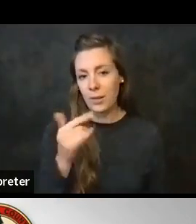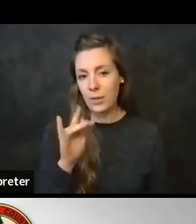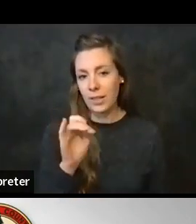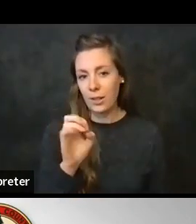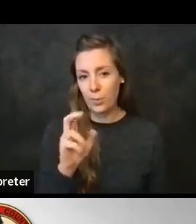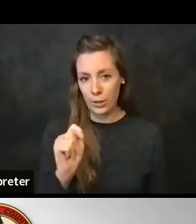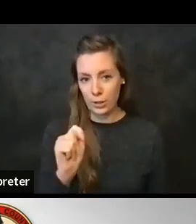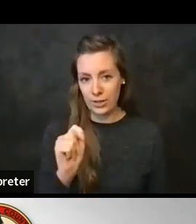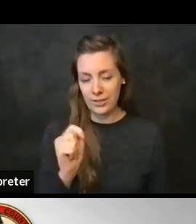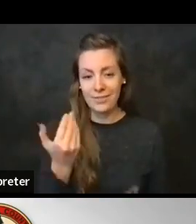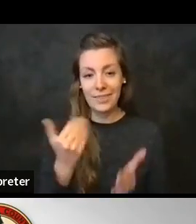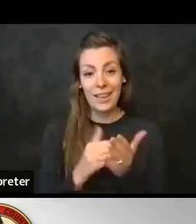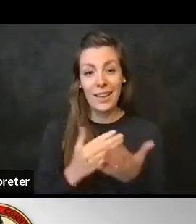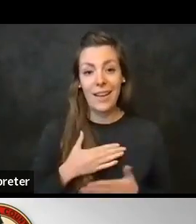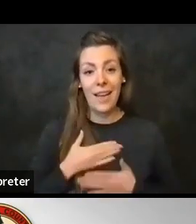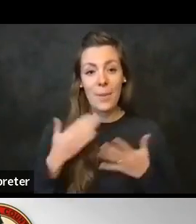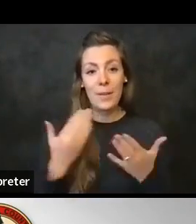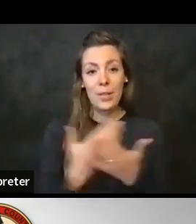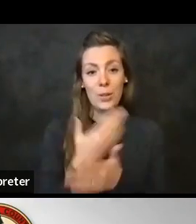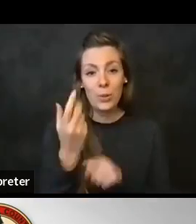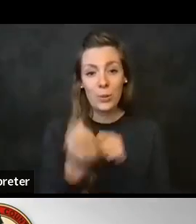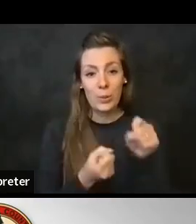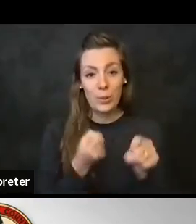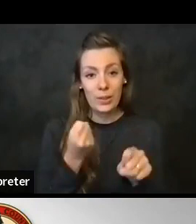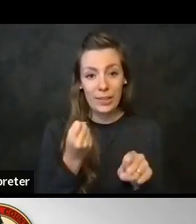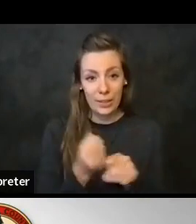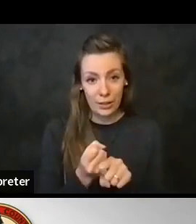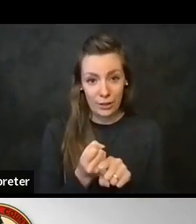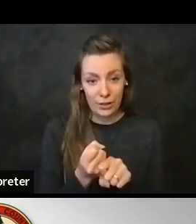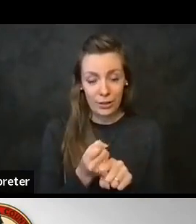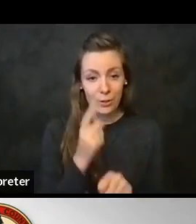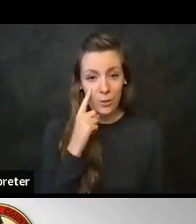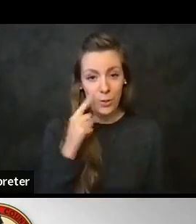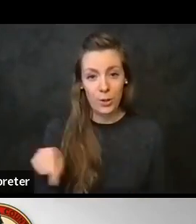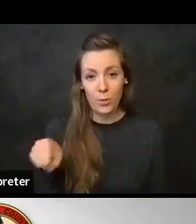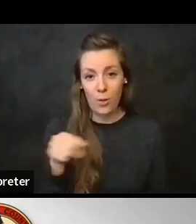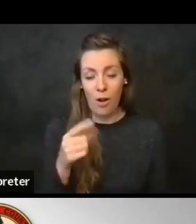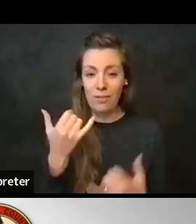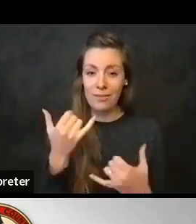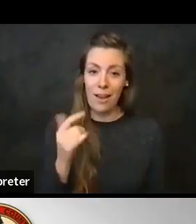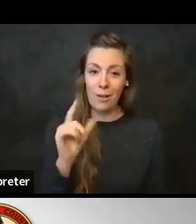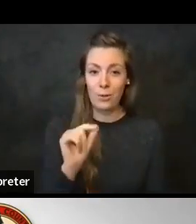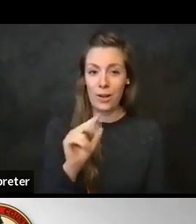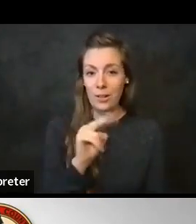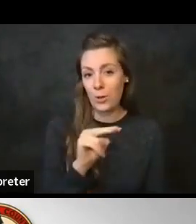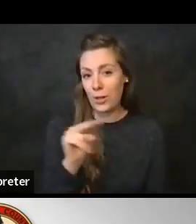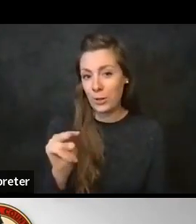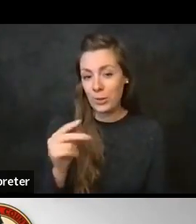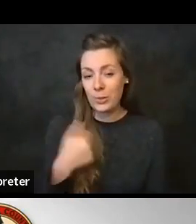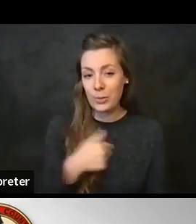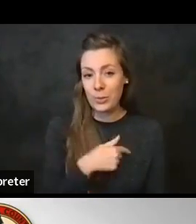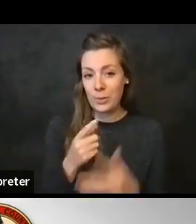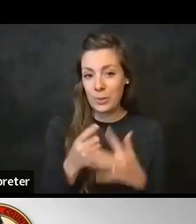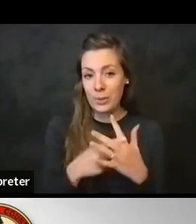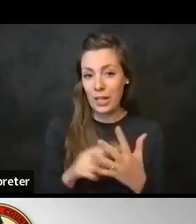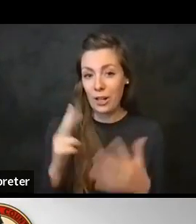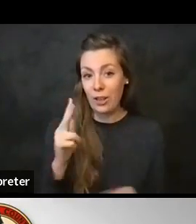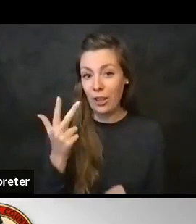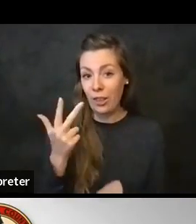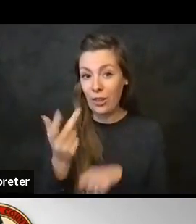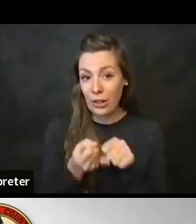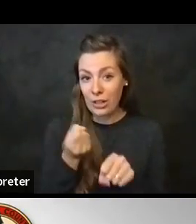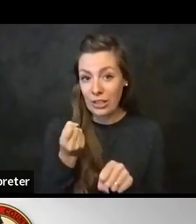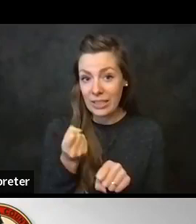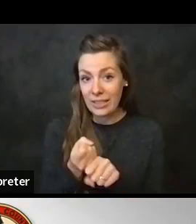again, Happy New Year to you all. As we turn the calendar to 2022, we begin what is the third year